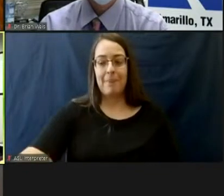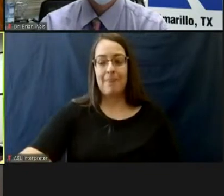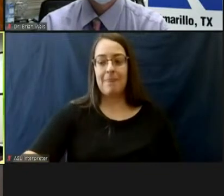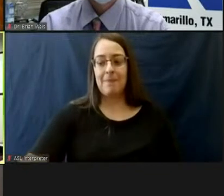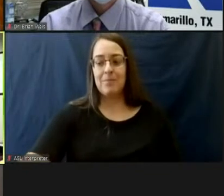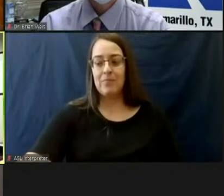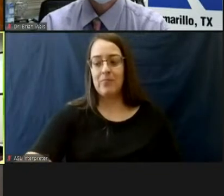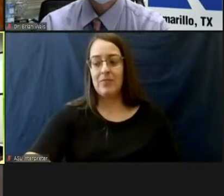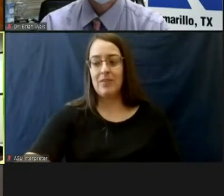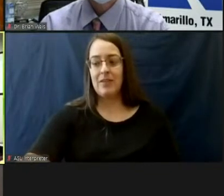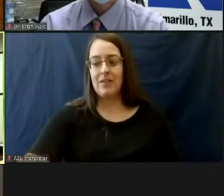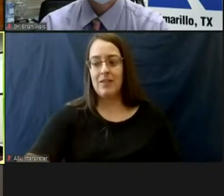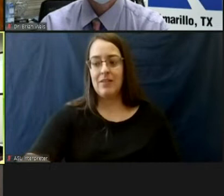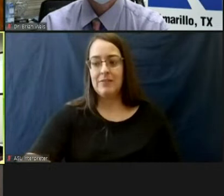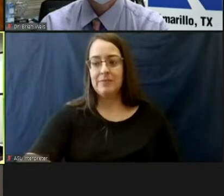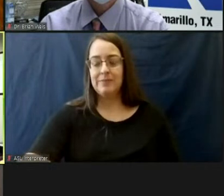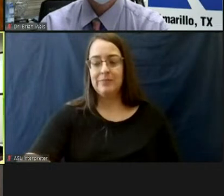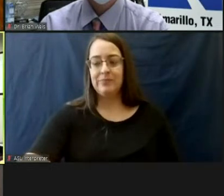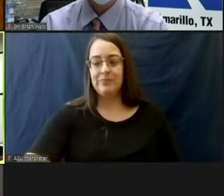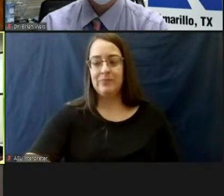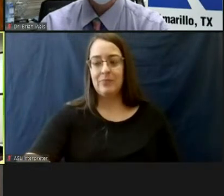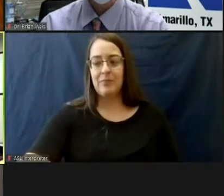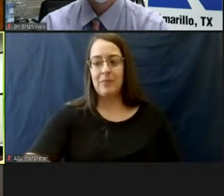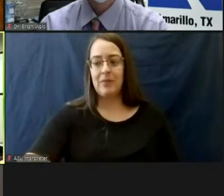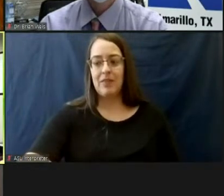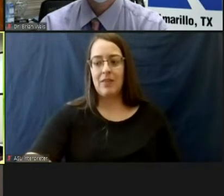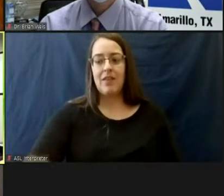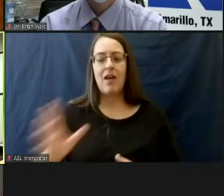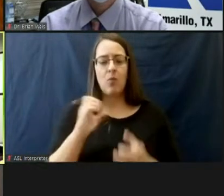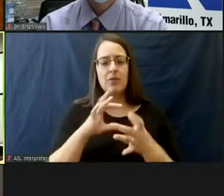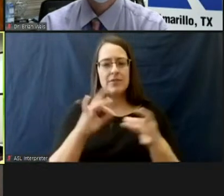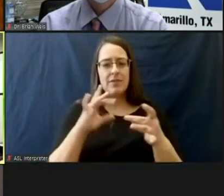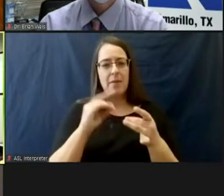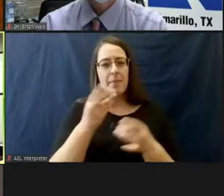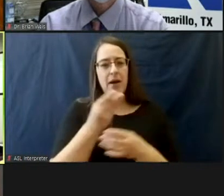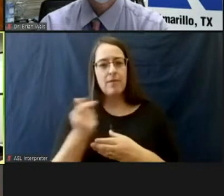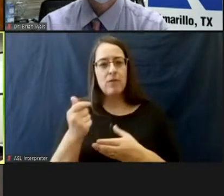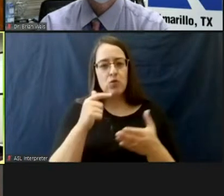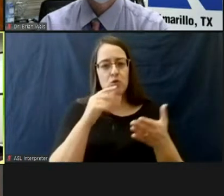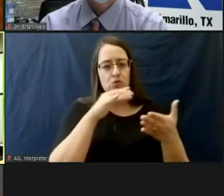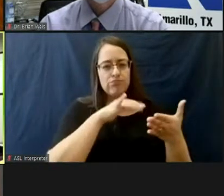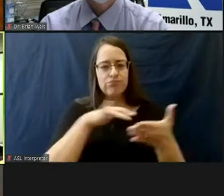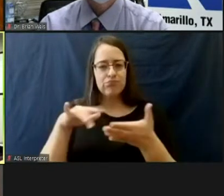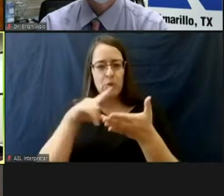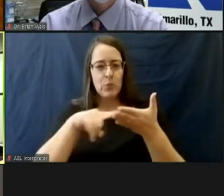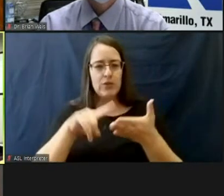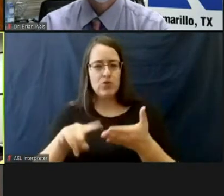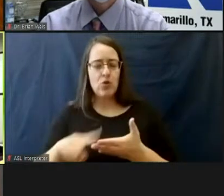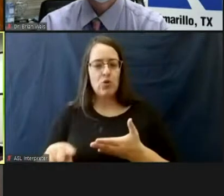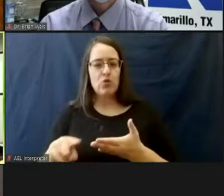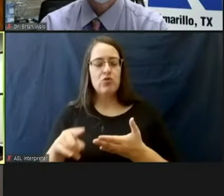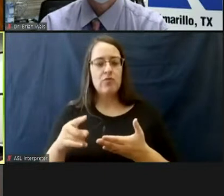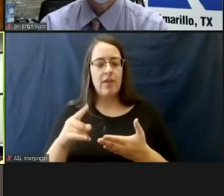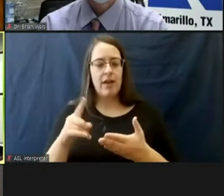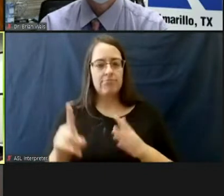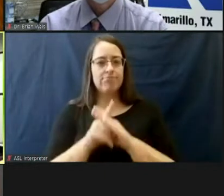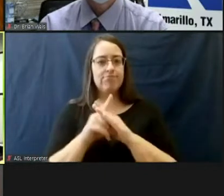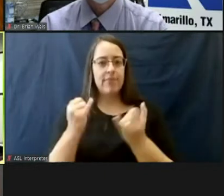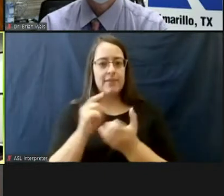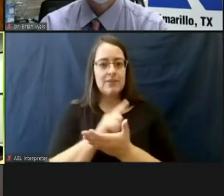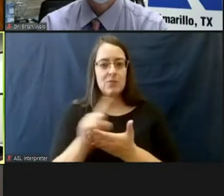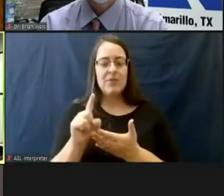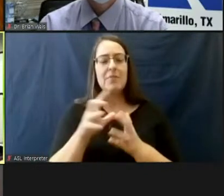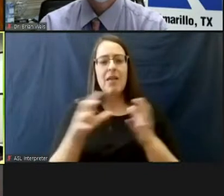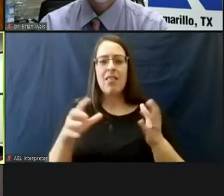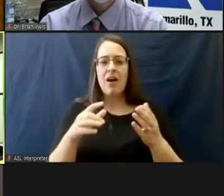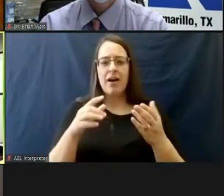that I think are important that came out this week that I want to make sure that folks are aware of. There's been a lot of debate back and forth about